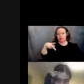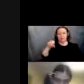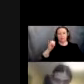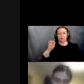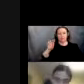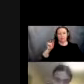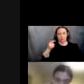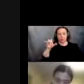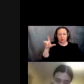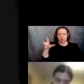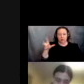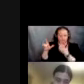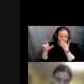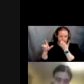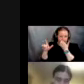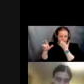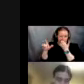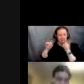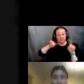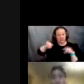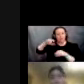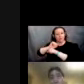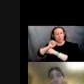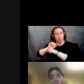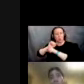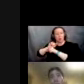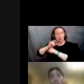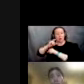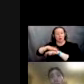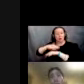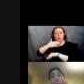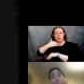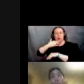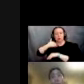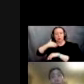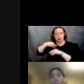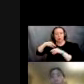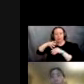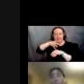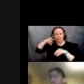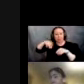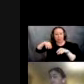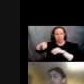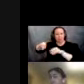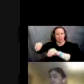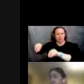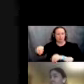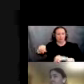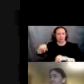plantations. And they had, I want to say, 14 children.